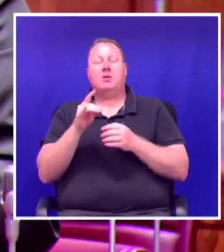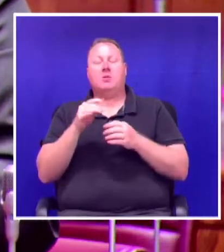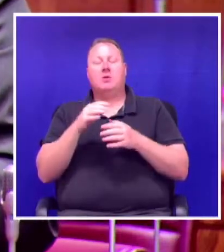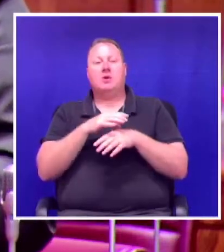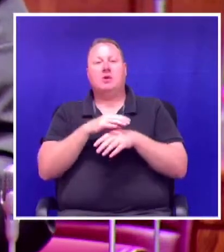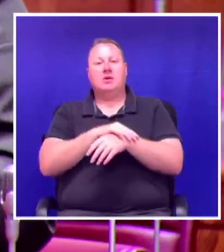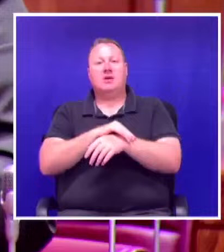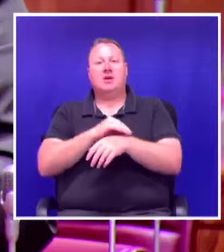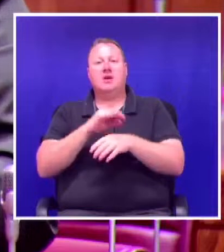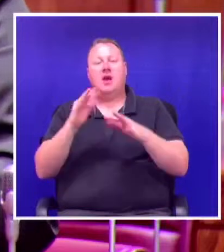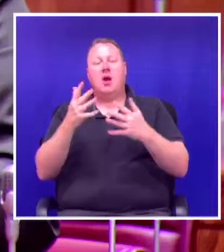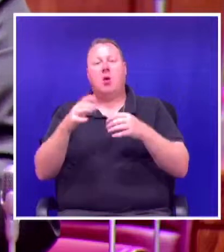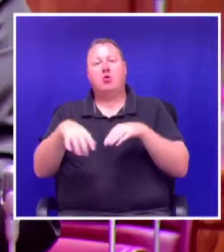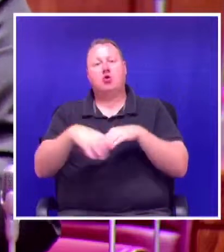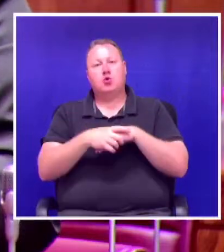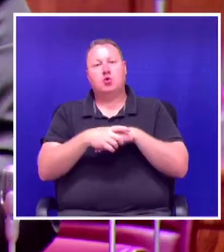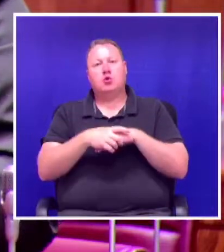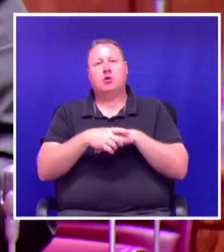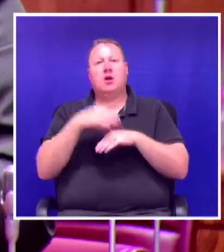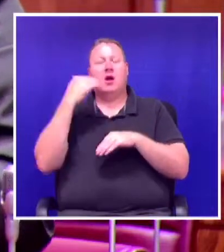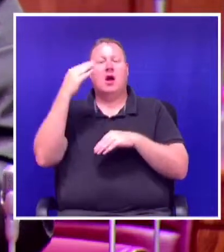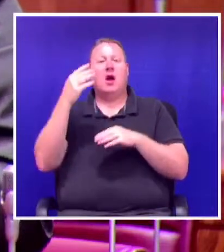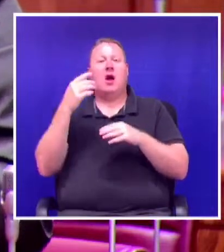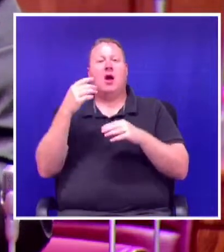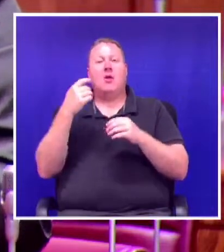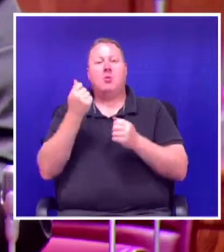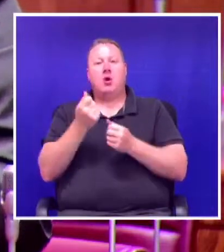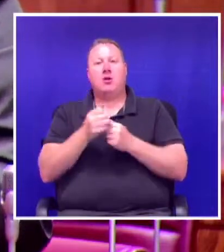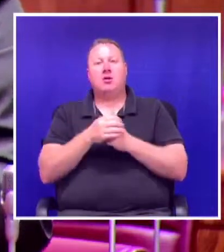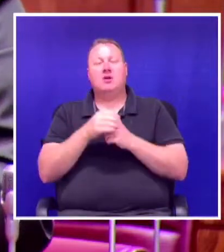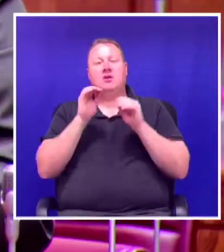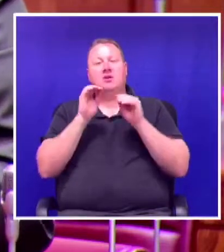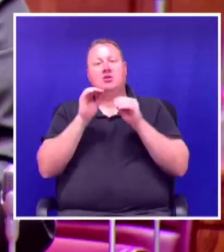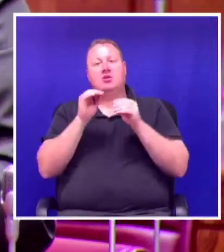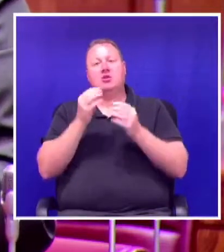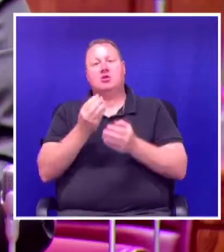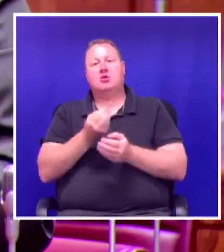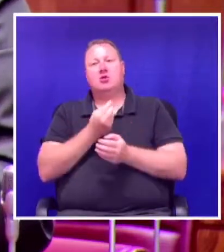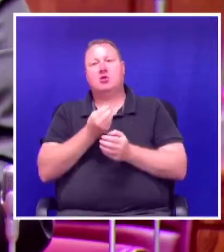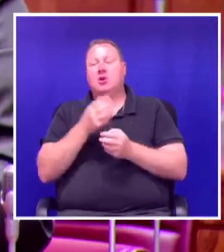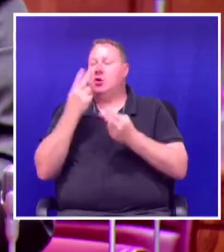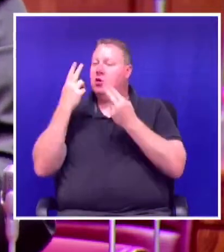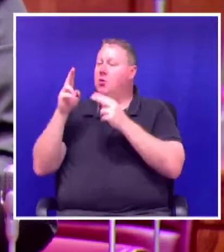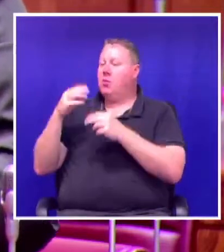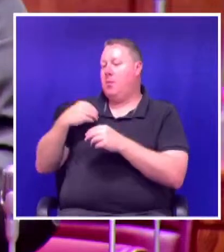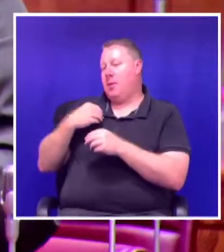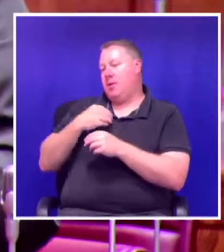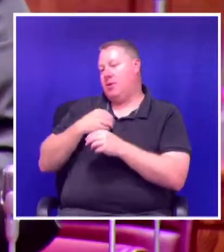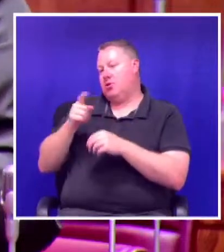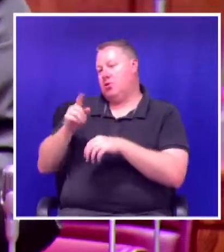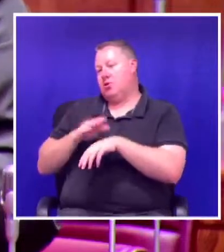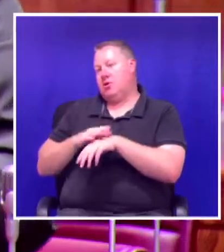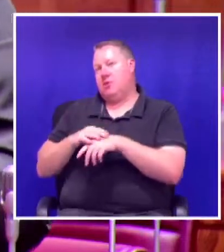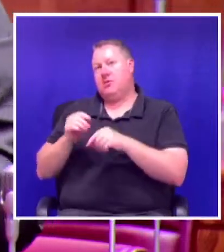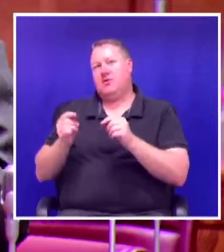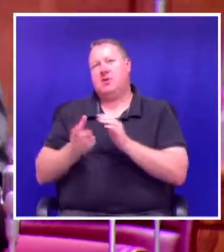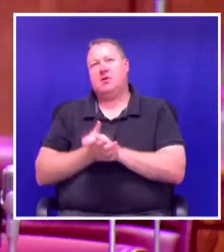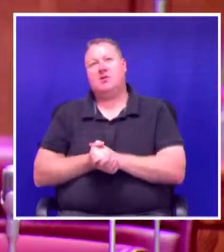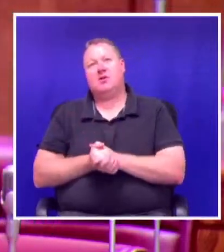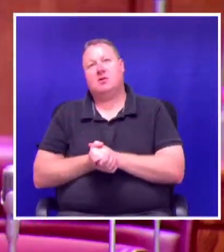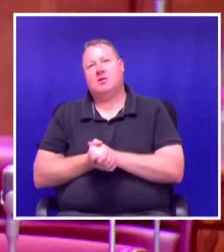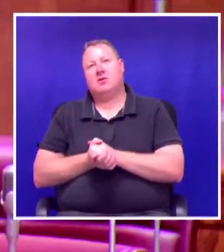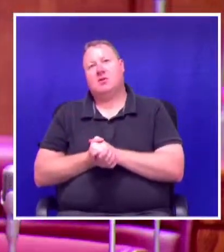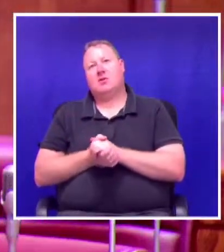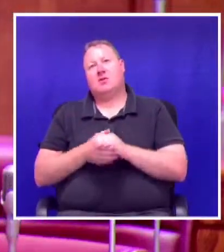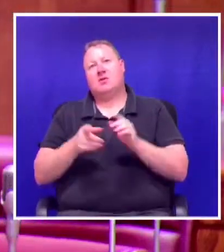at high markups. Can we not teach the youth to become tailors, builders and shoemakers your time has expired. like they